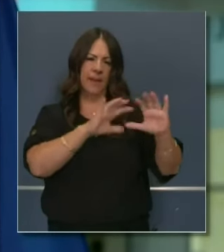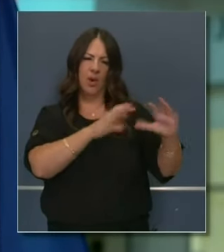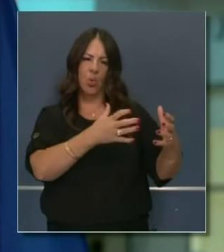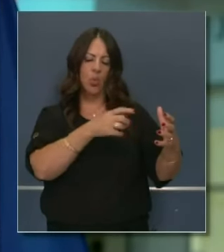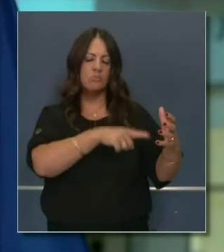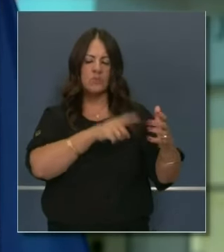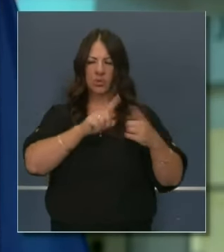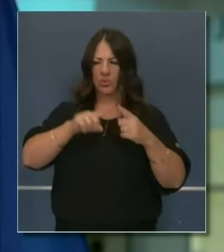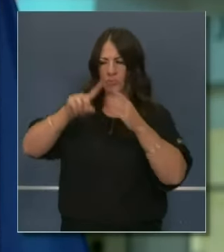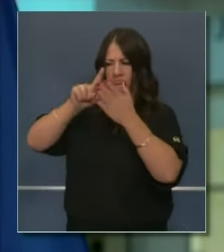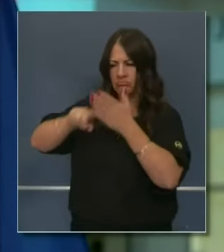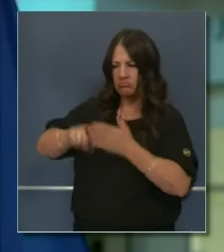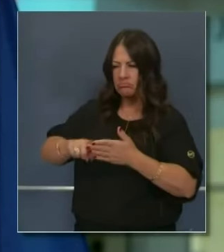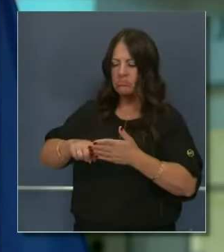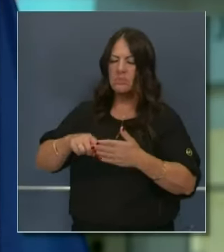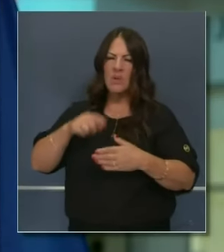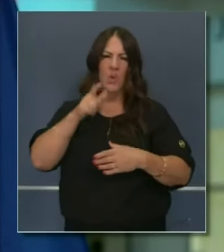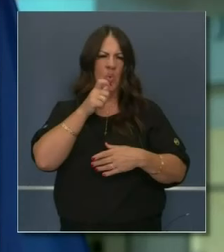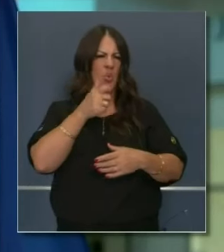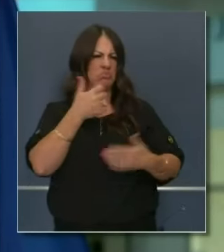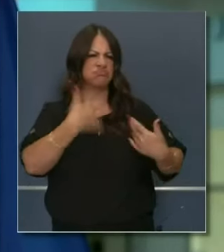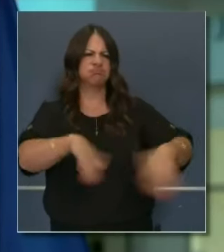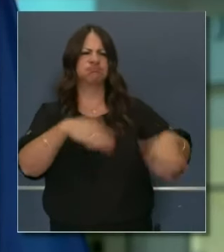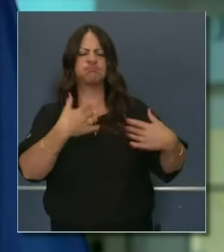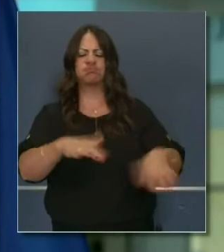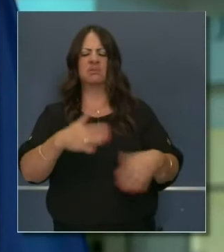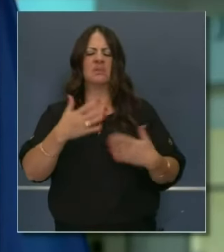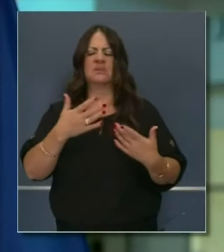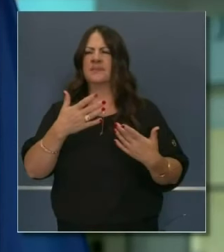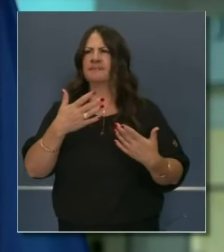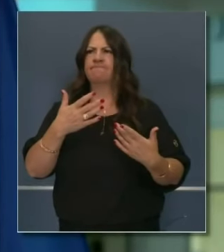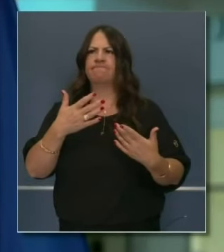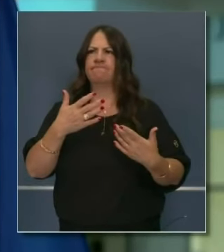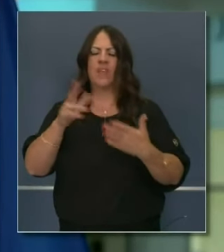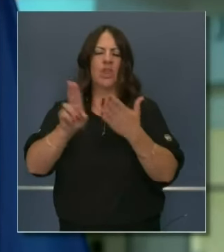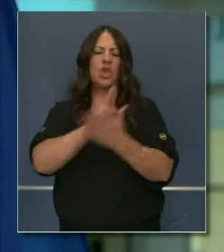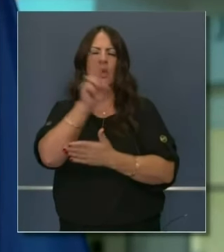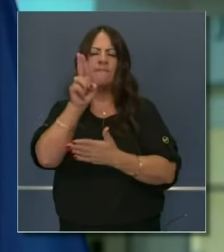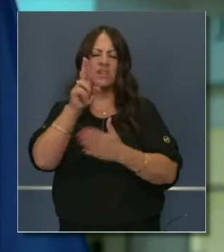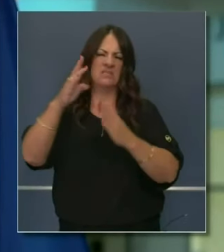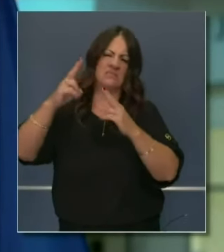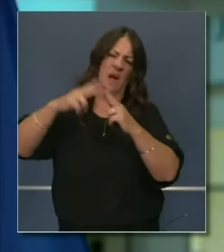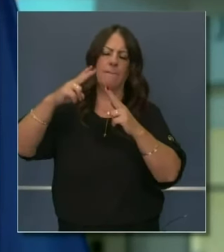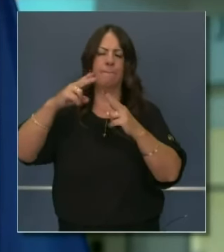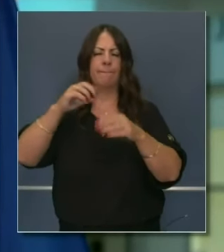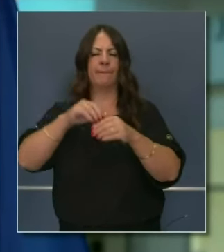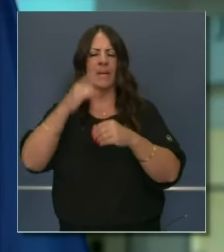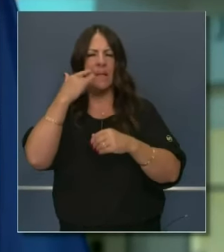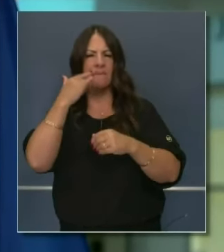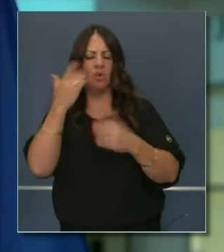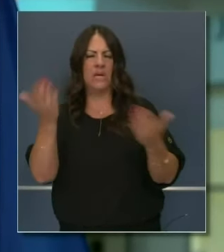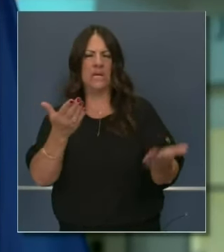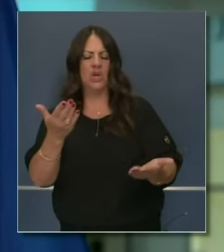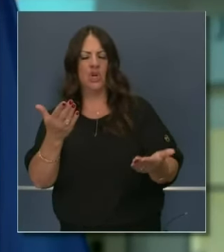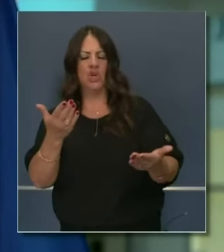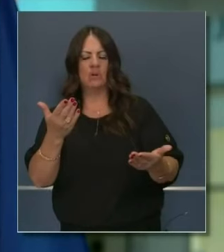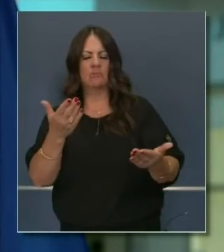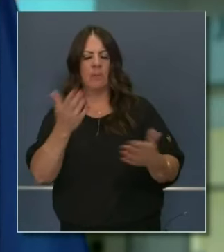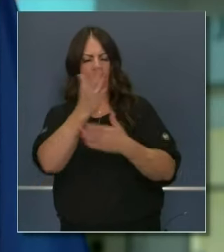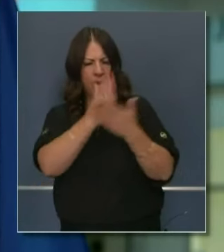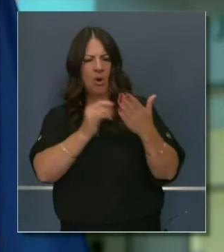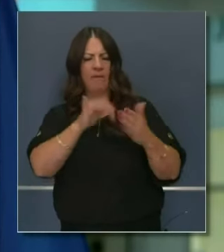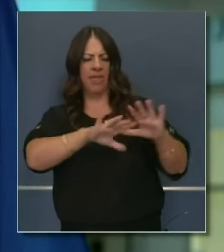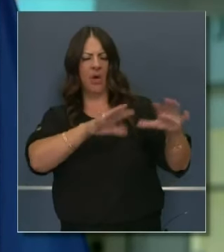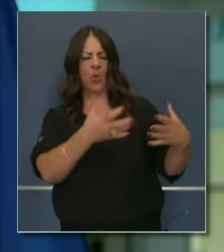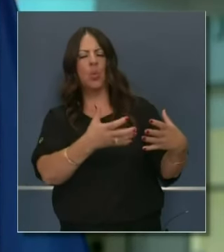public, and some of the finest universities in this country are represented in terms of the experts that we are